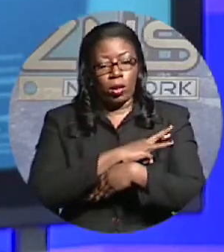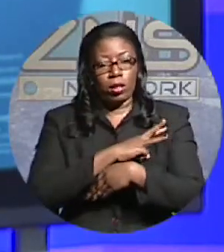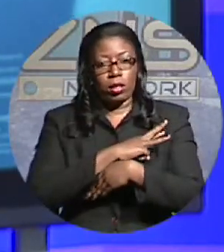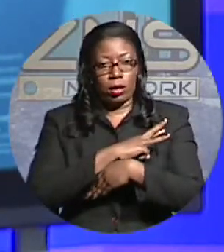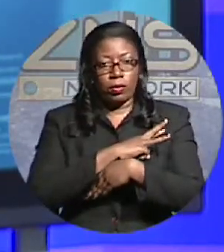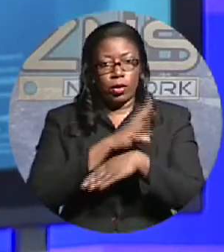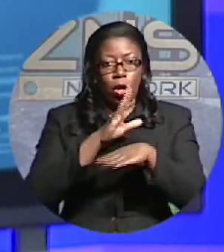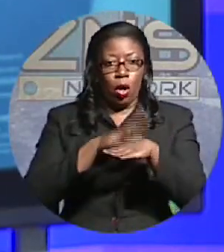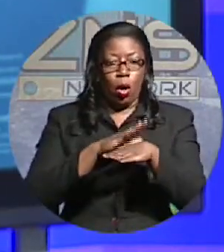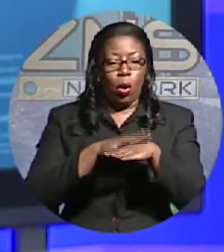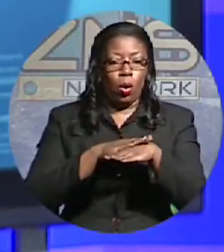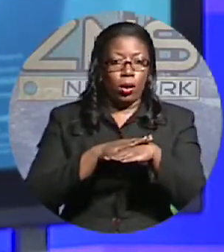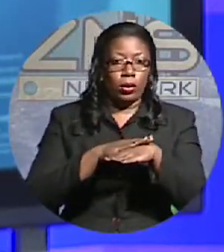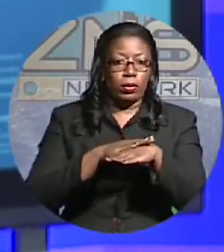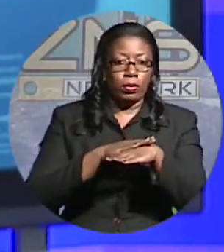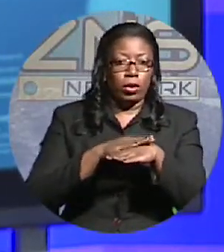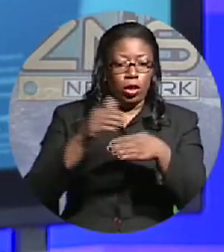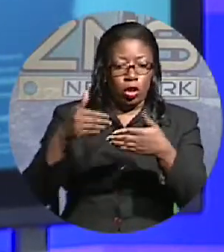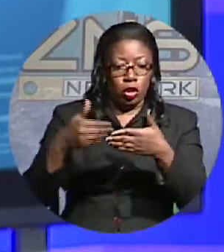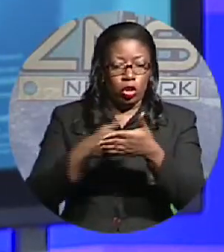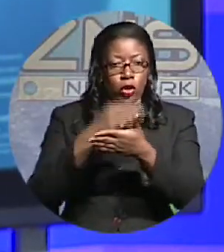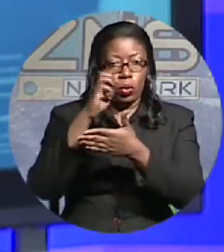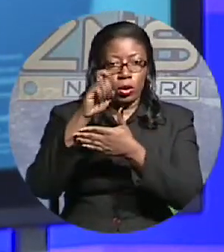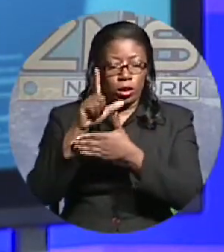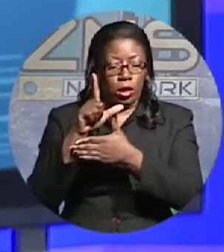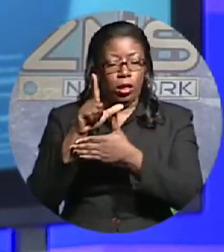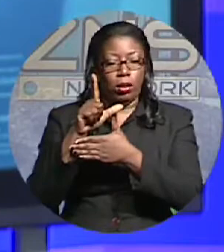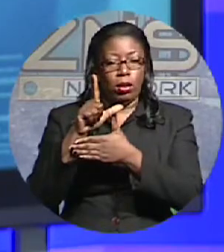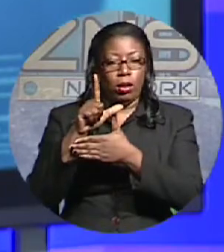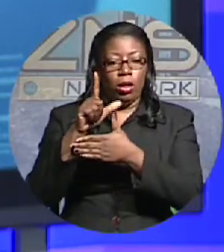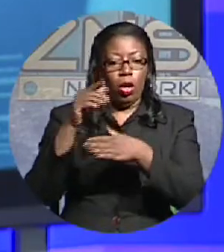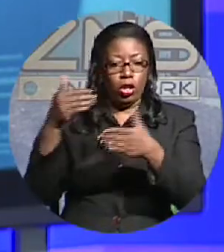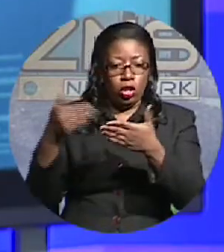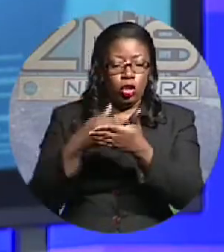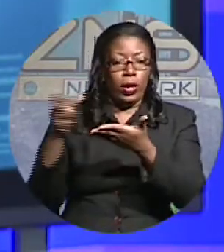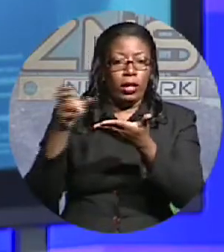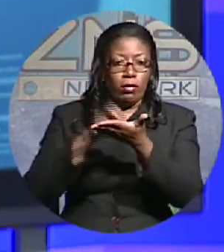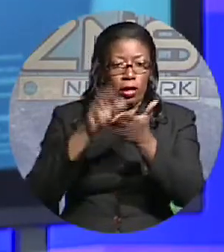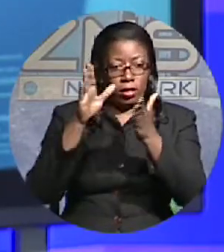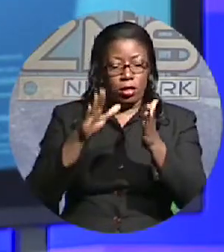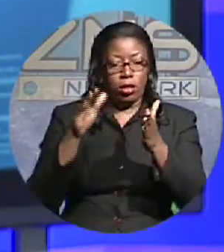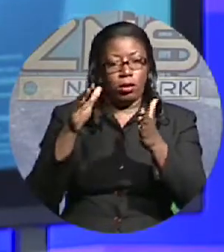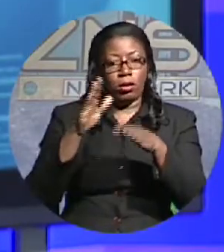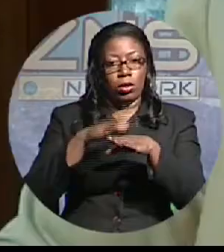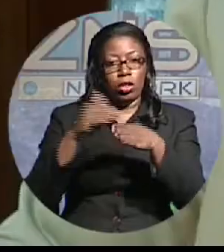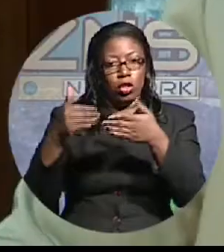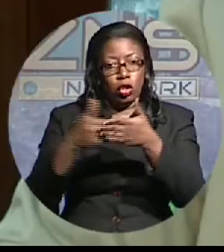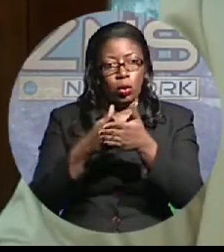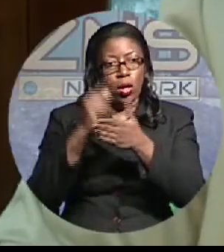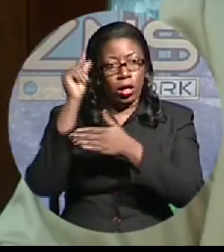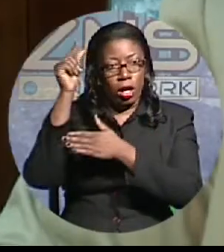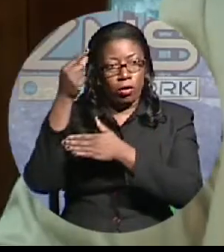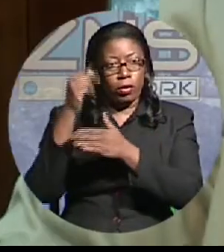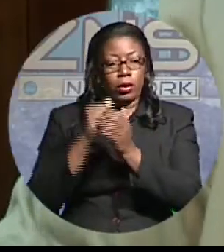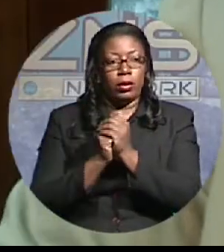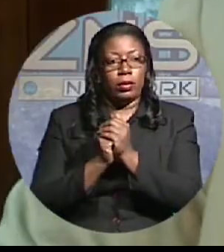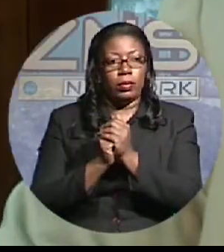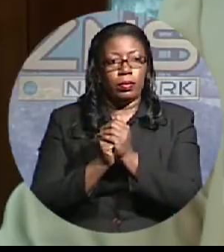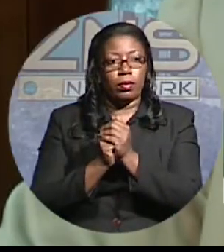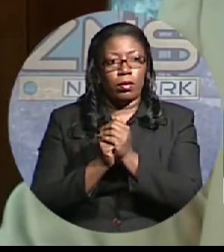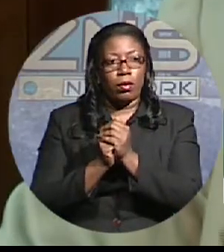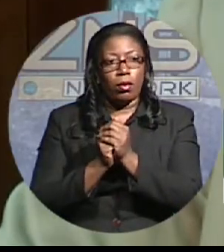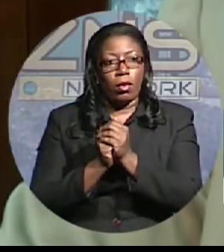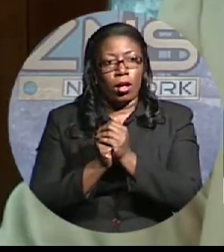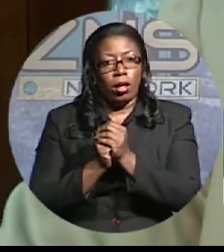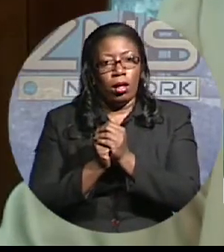boldness of the prospect of a fresh deal between a new investor and an even newer government. And it took us a while to get Cable